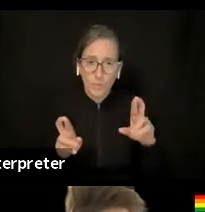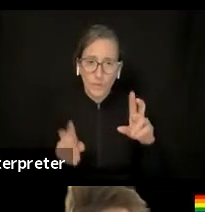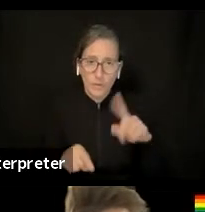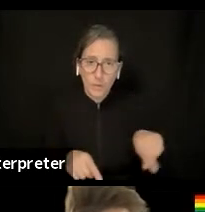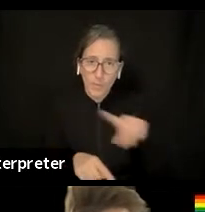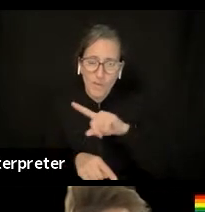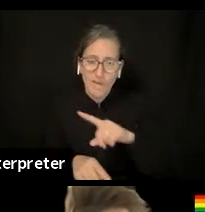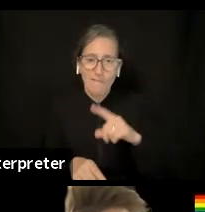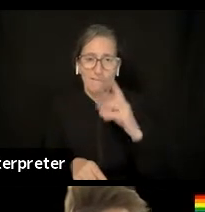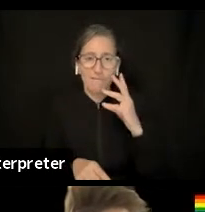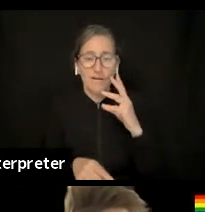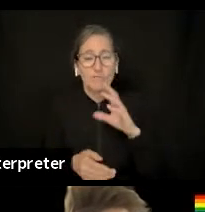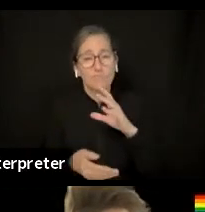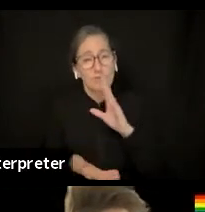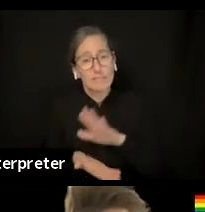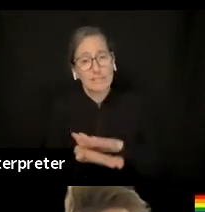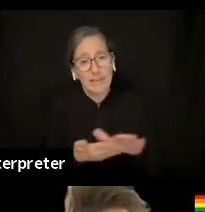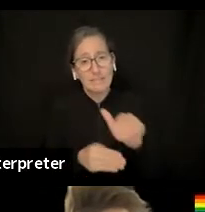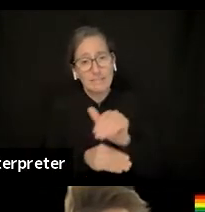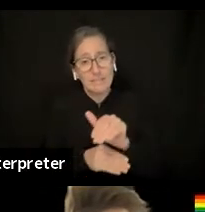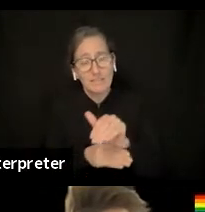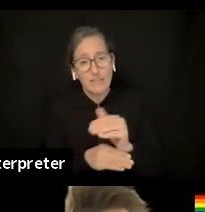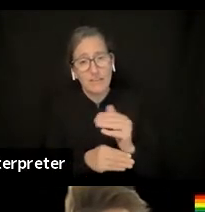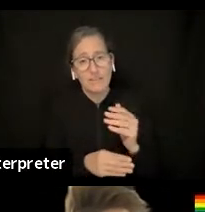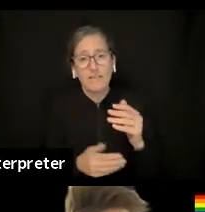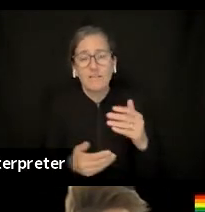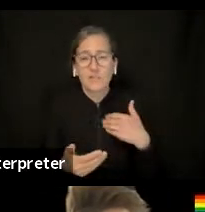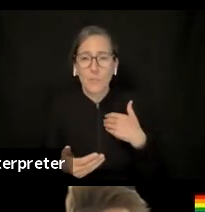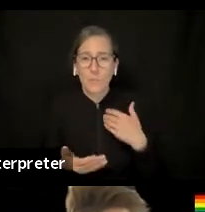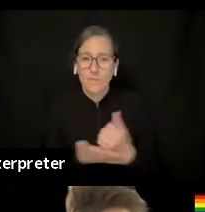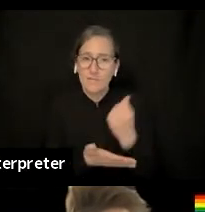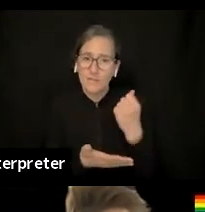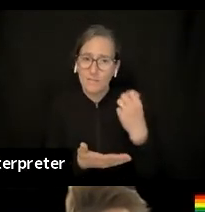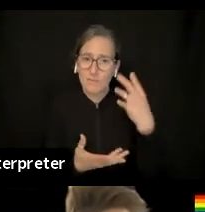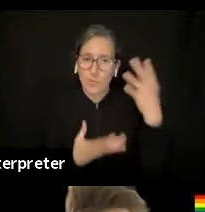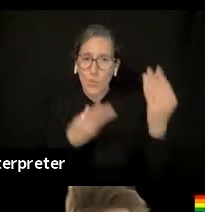lovely evening and are able to get outside and enjoy the weather. I know, Joe, I see you already outside.